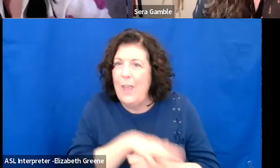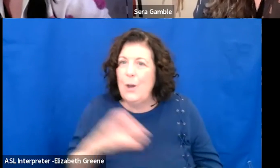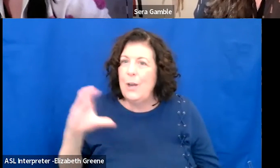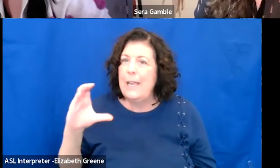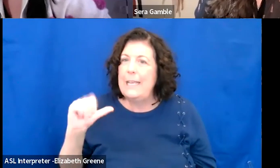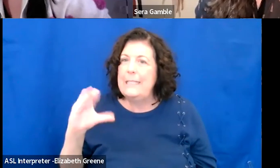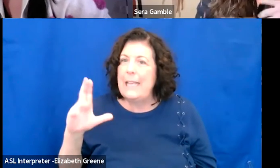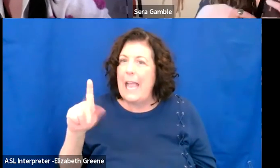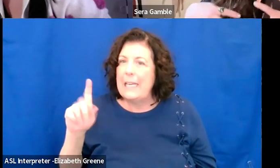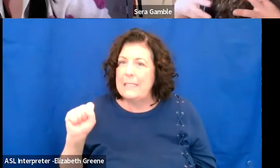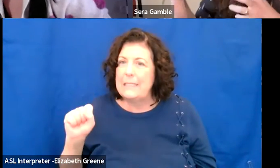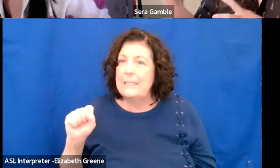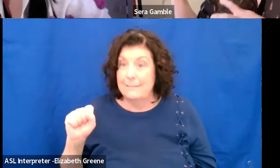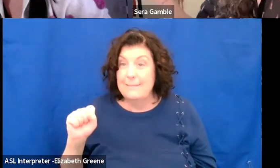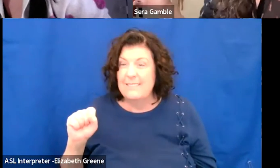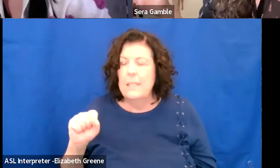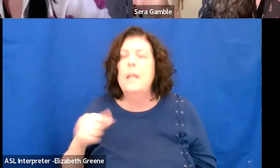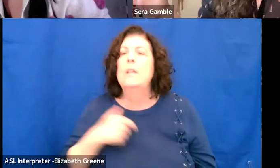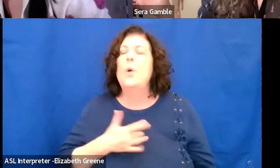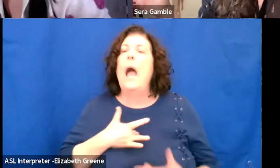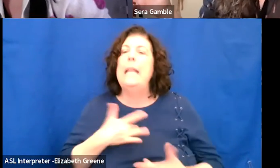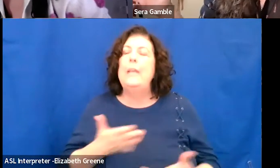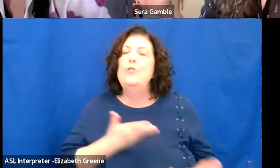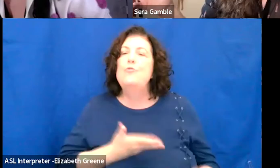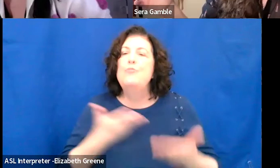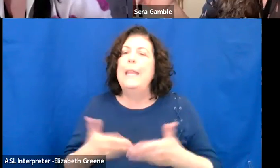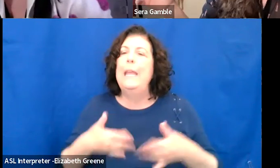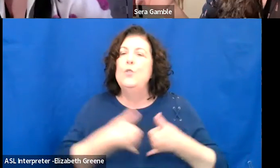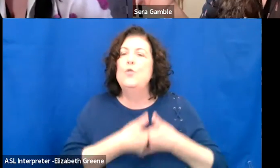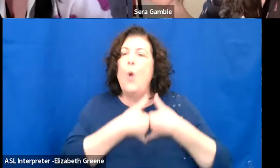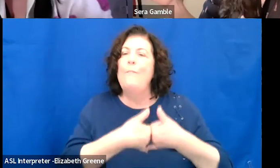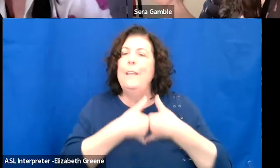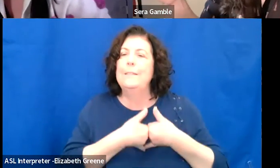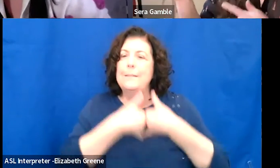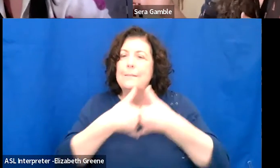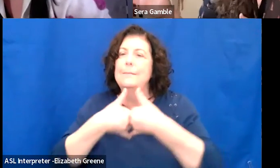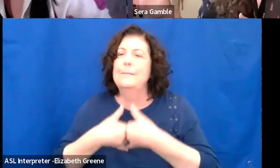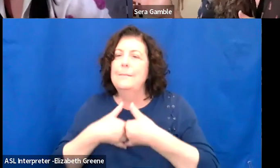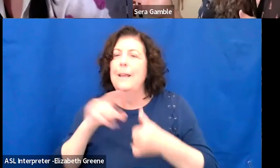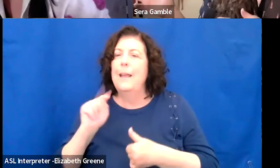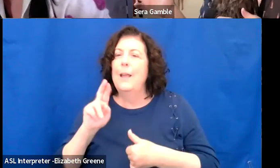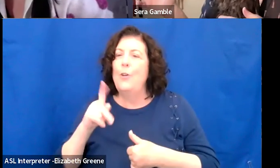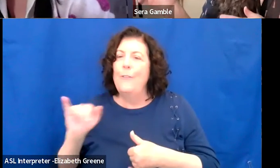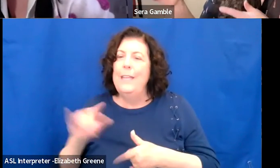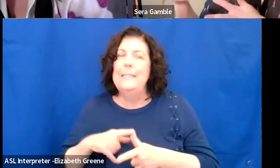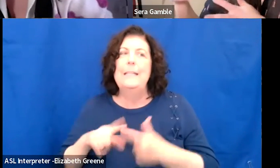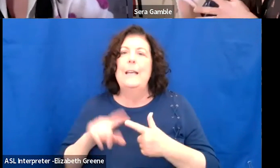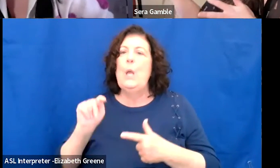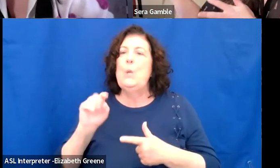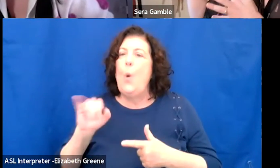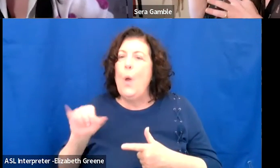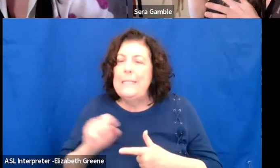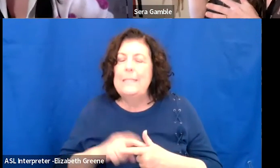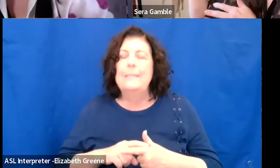people know they're appreciated. So I do things like bring in trophies and toys. And like, we have like a